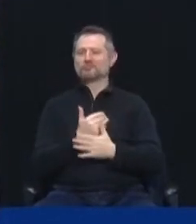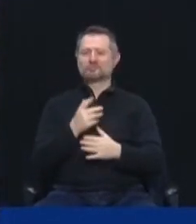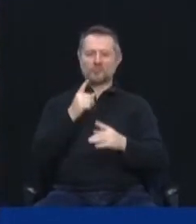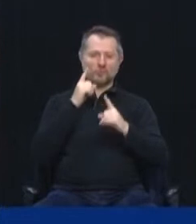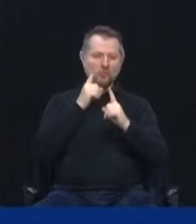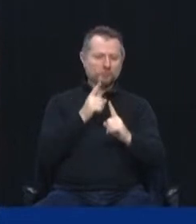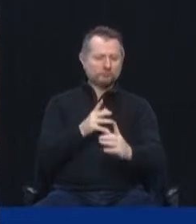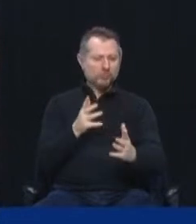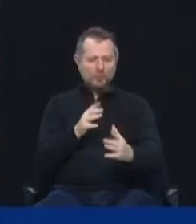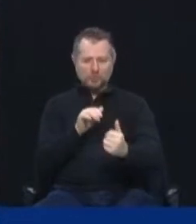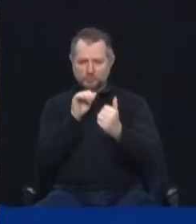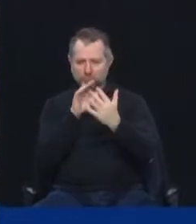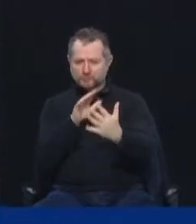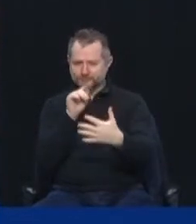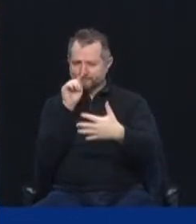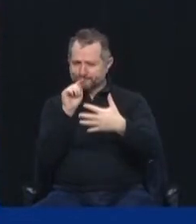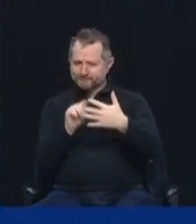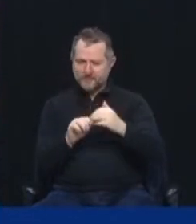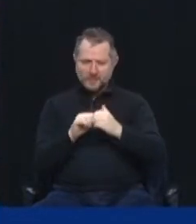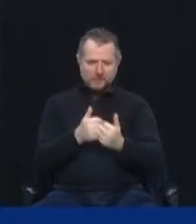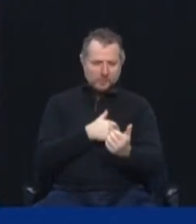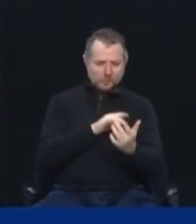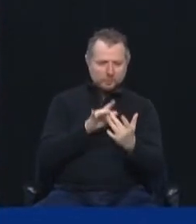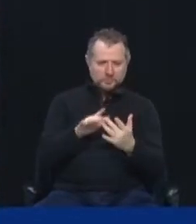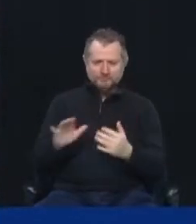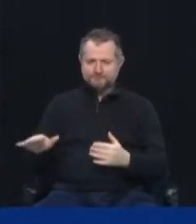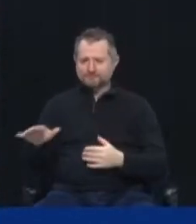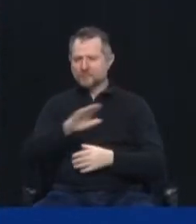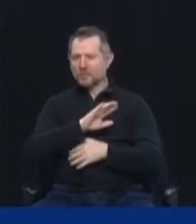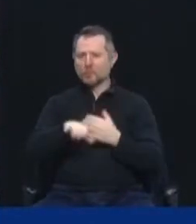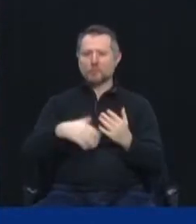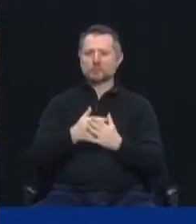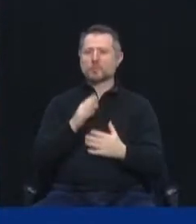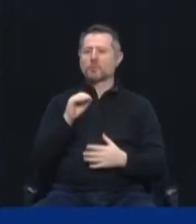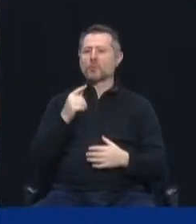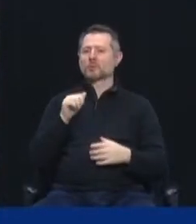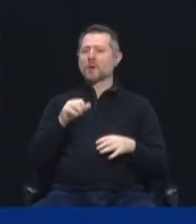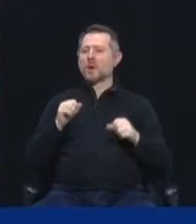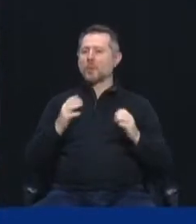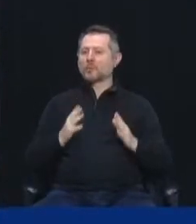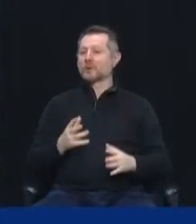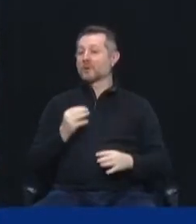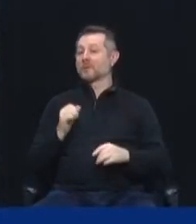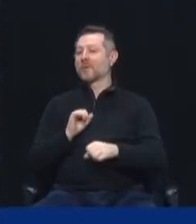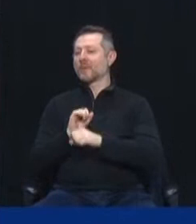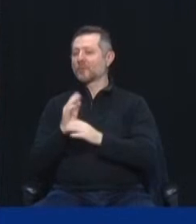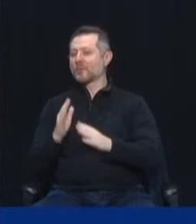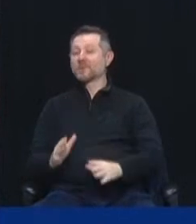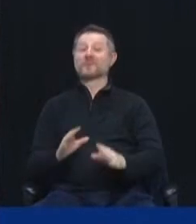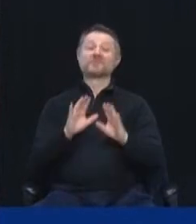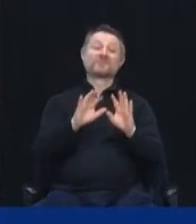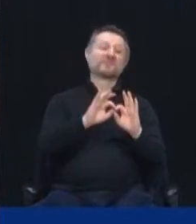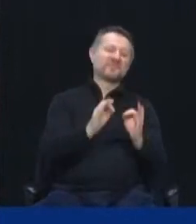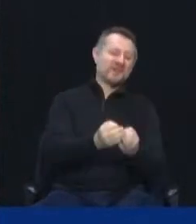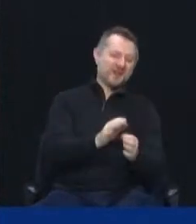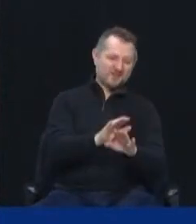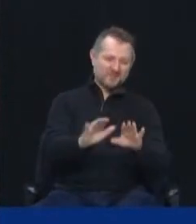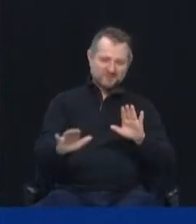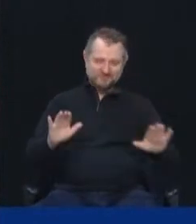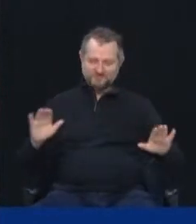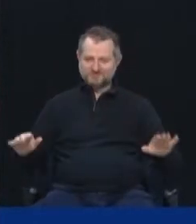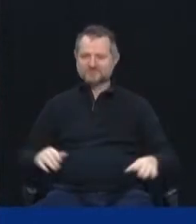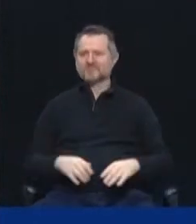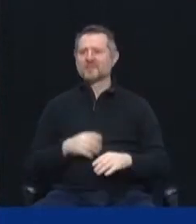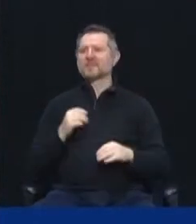to reach out to all the bodegas, owners, employees, families, and all the